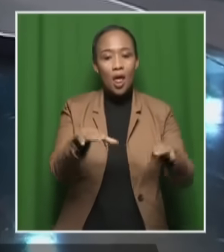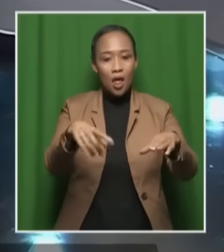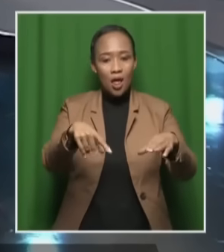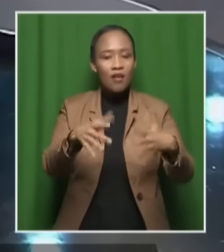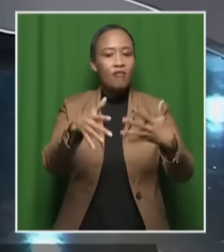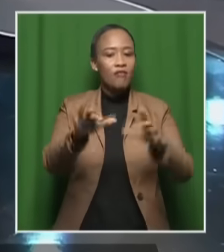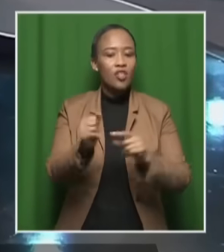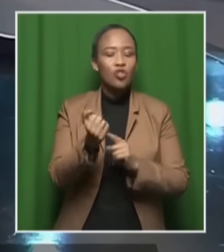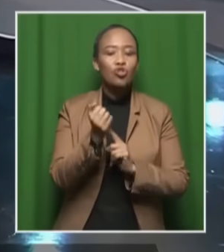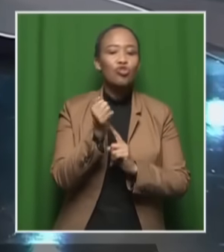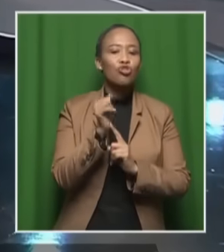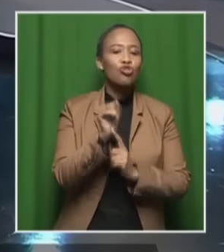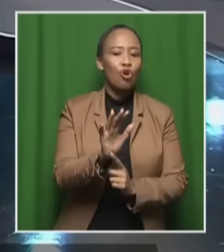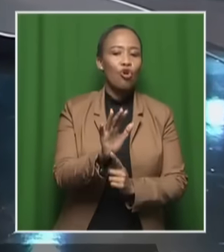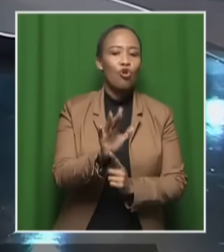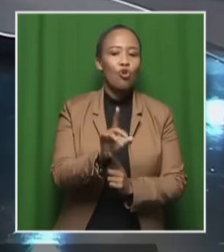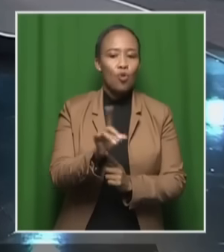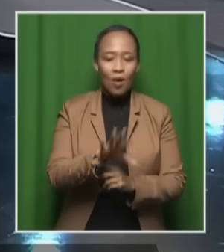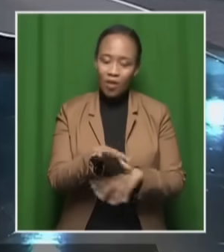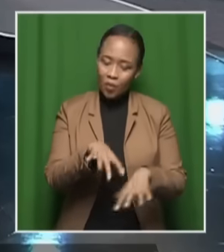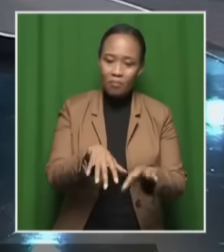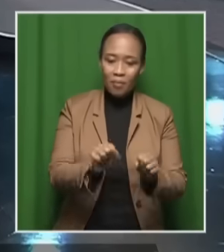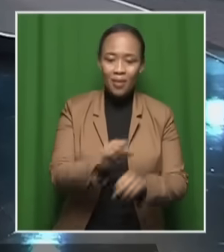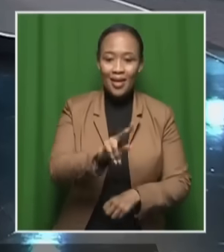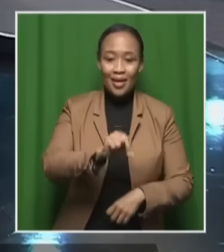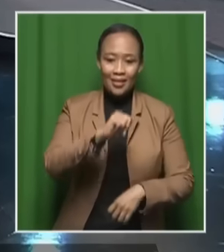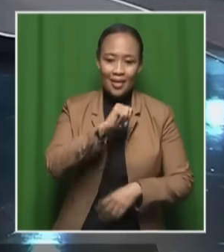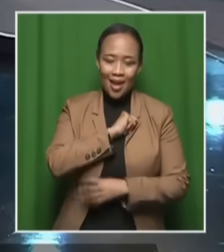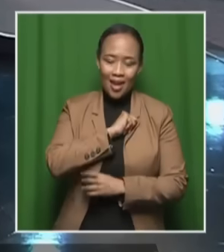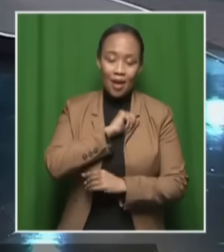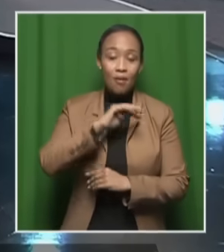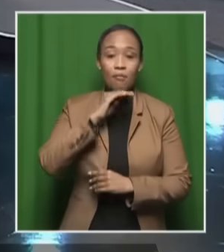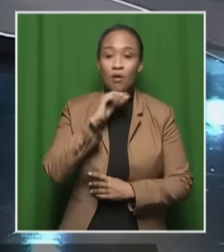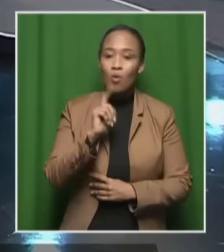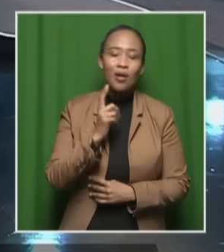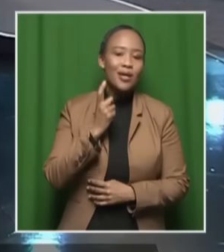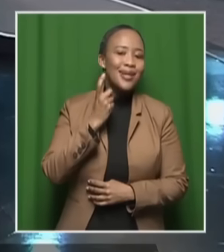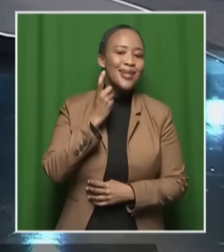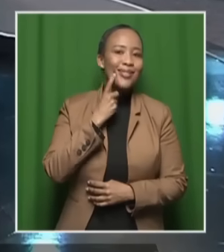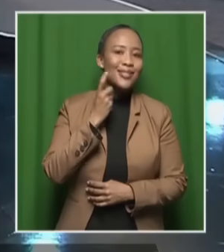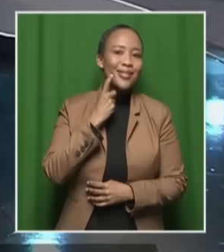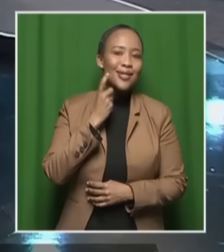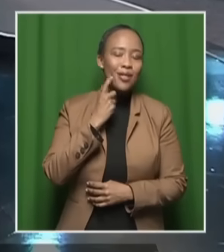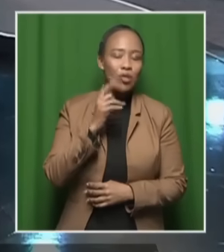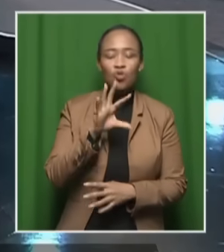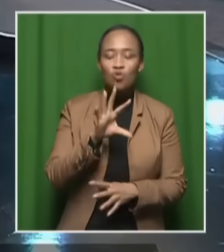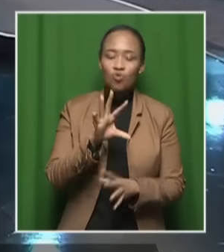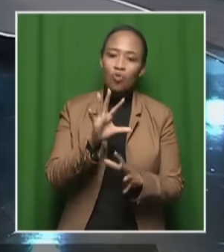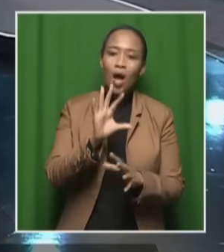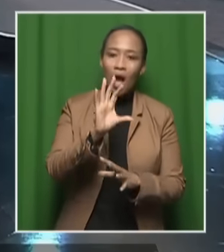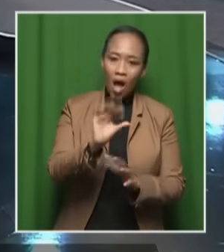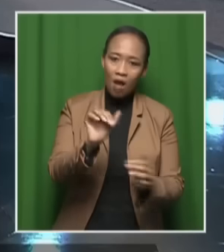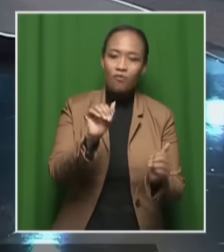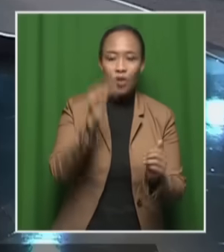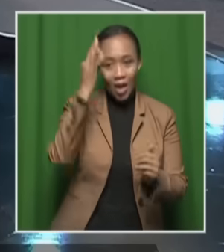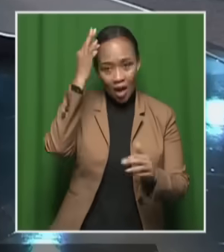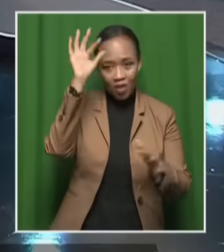clean sweep of KZN, and it will be much easier for them to get into a coalition